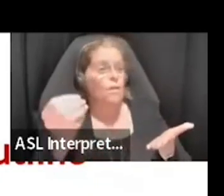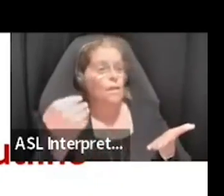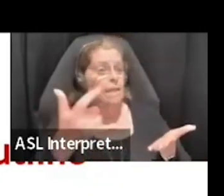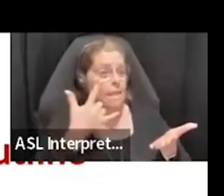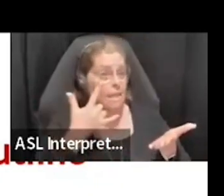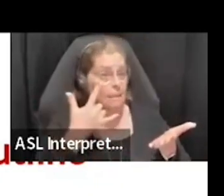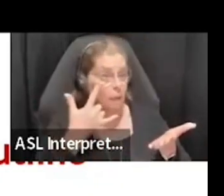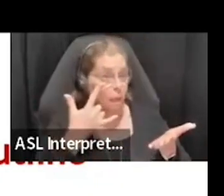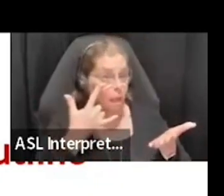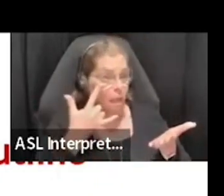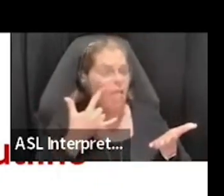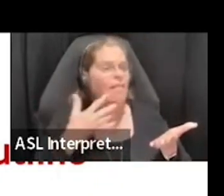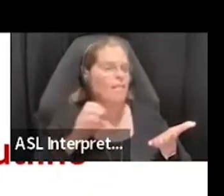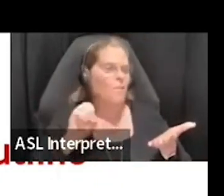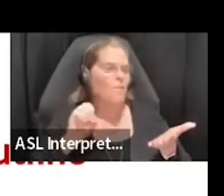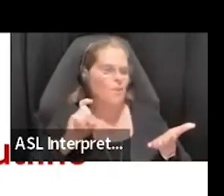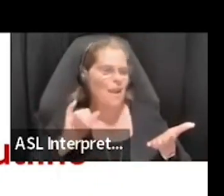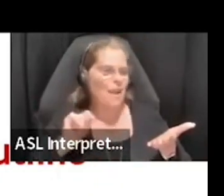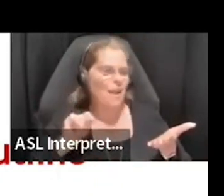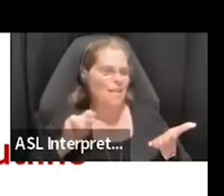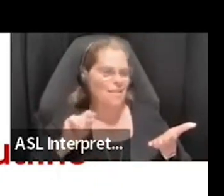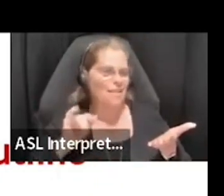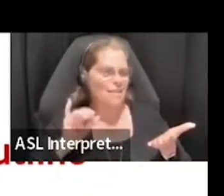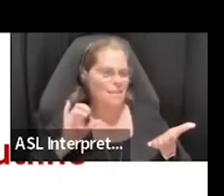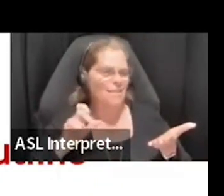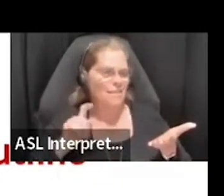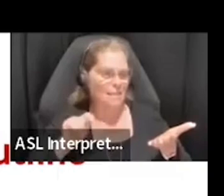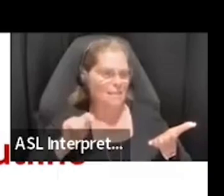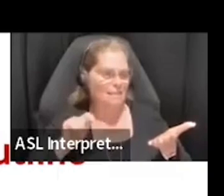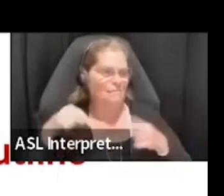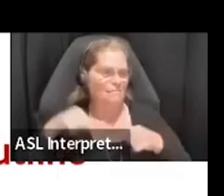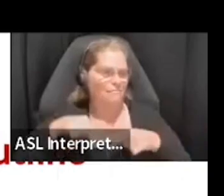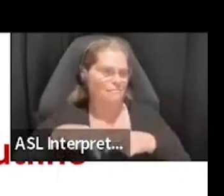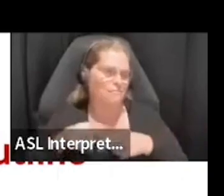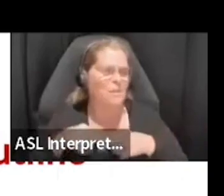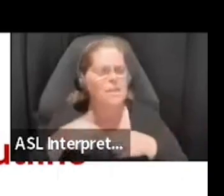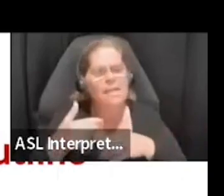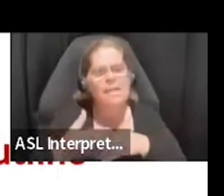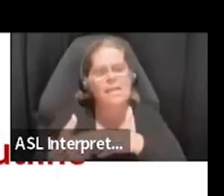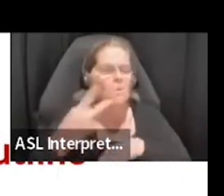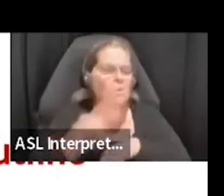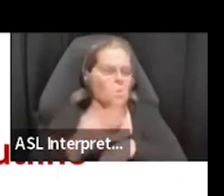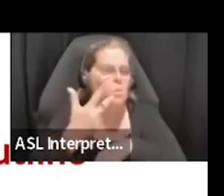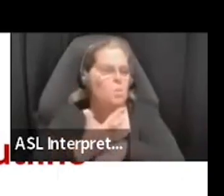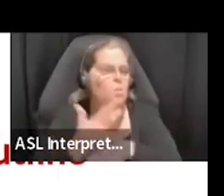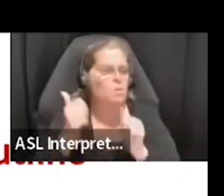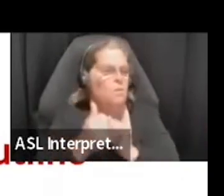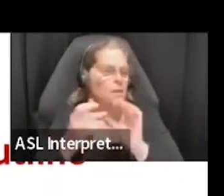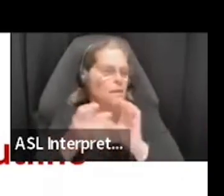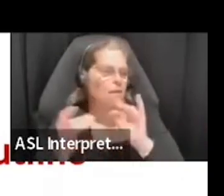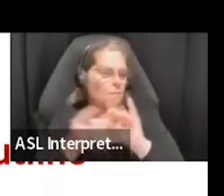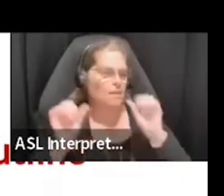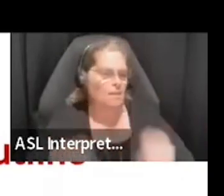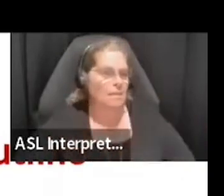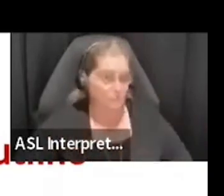exit ticket so that you can follow up in the next couple of days with some comments.